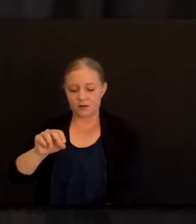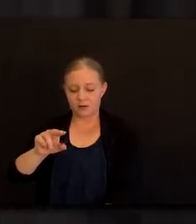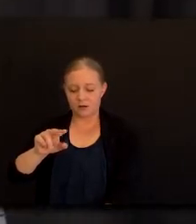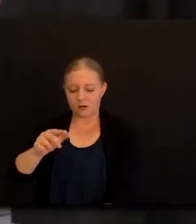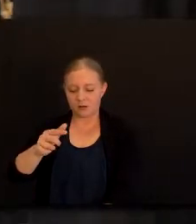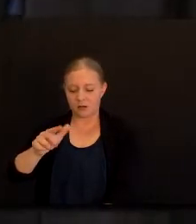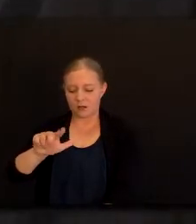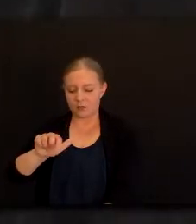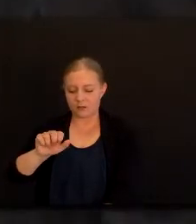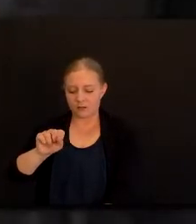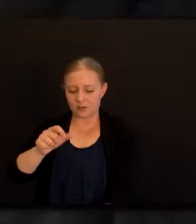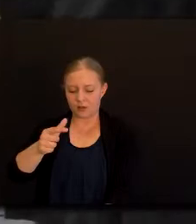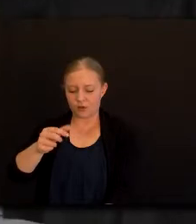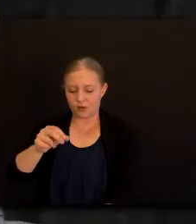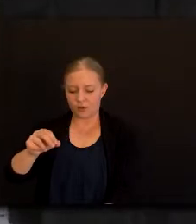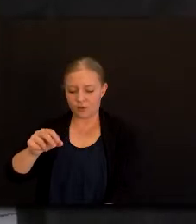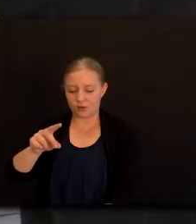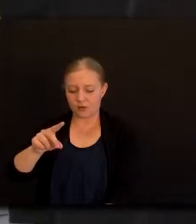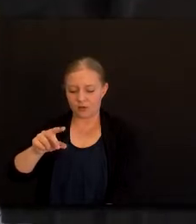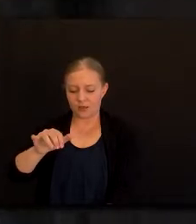Douglas Michael Goodyear.